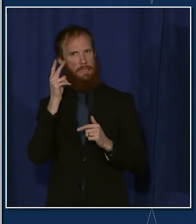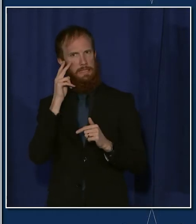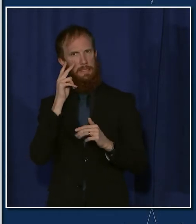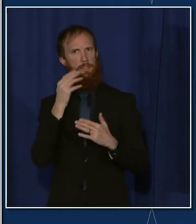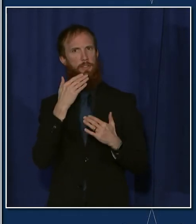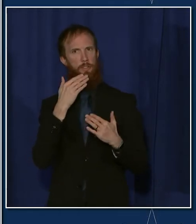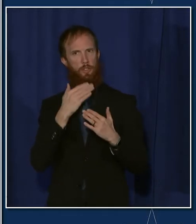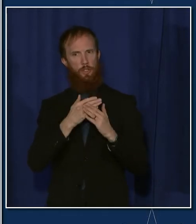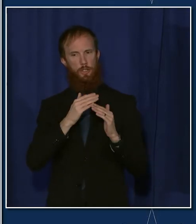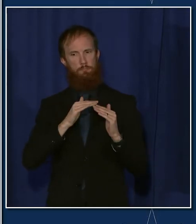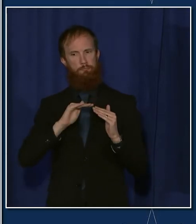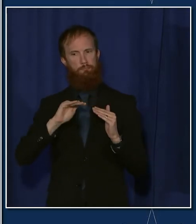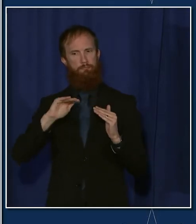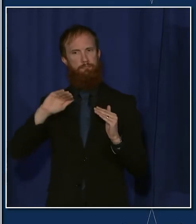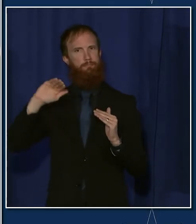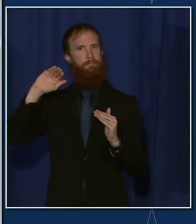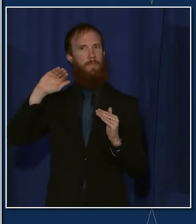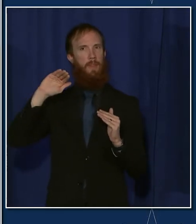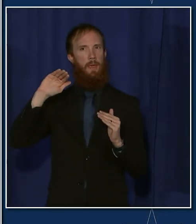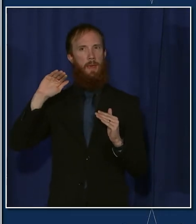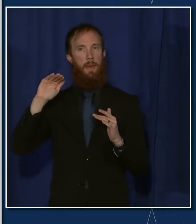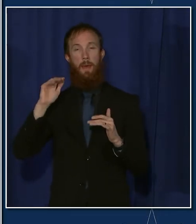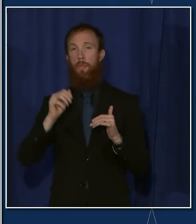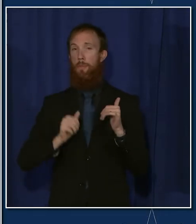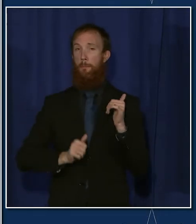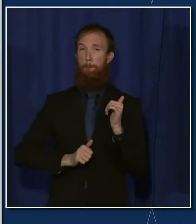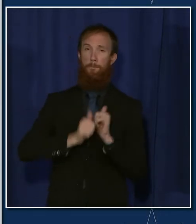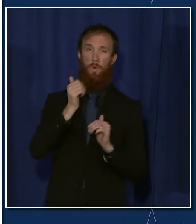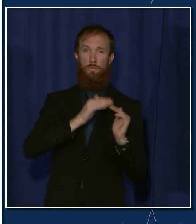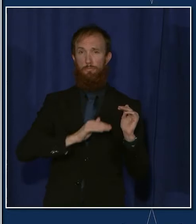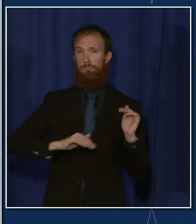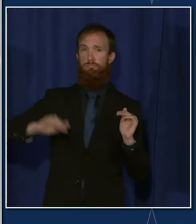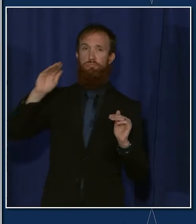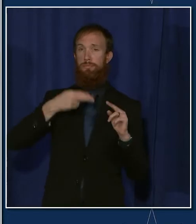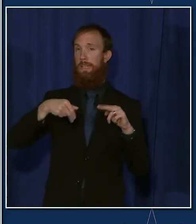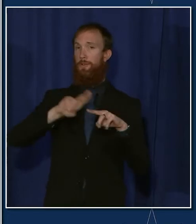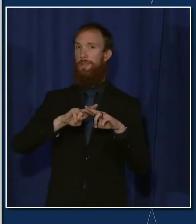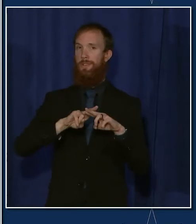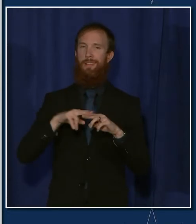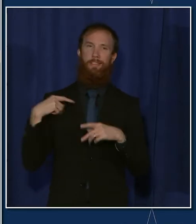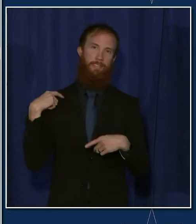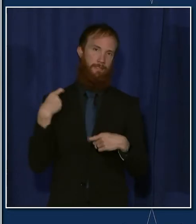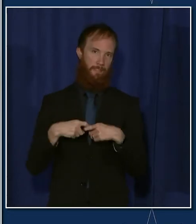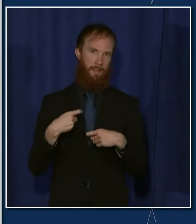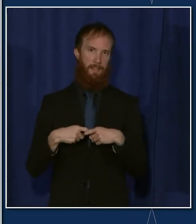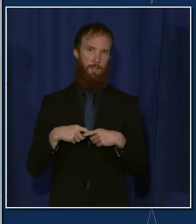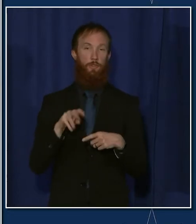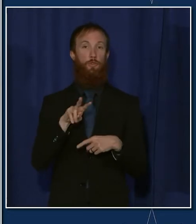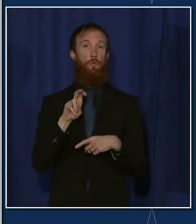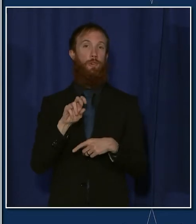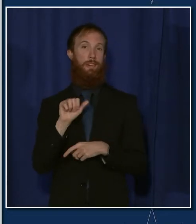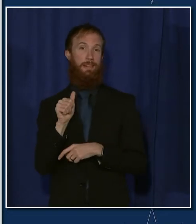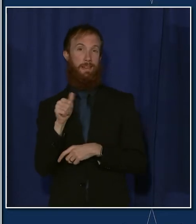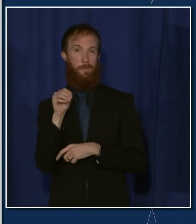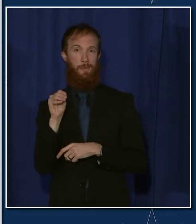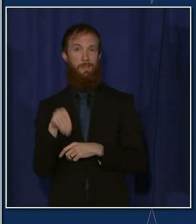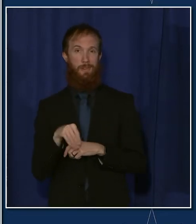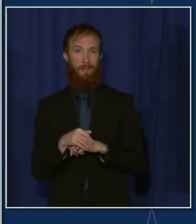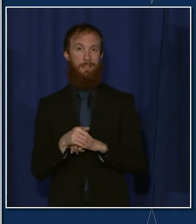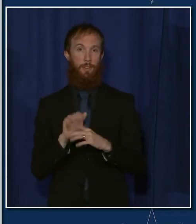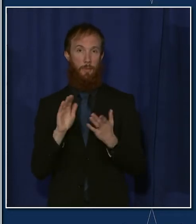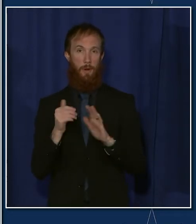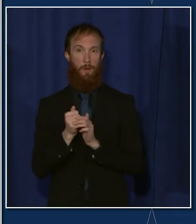and in fact, the biggest increase in Latinx Chicagoans, a 210% increase in first doses compared to the prior